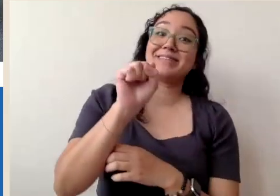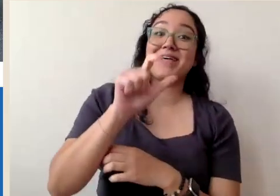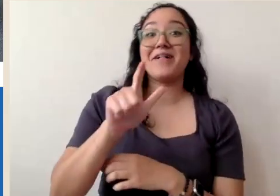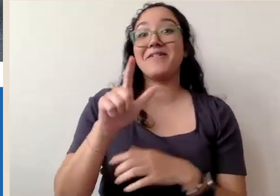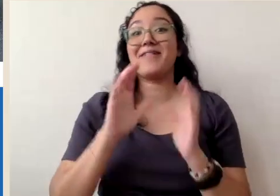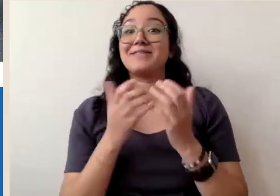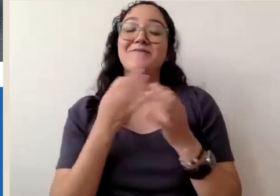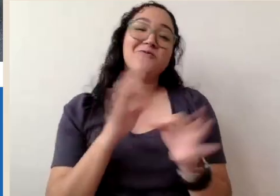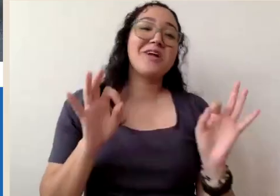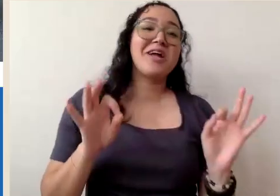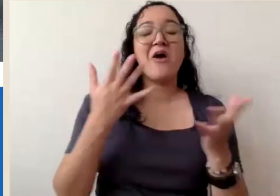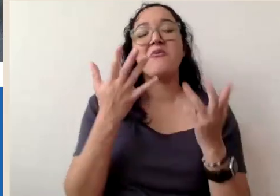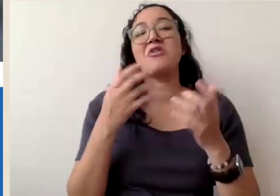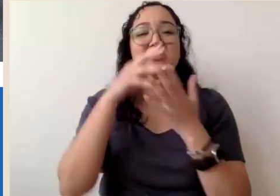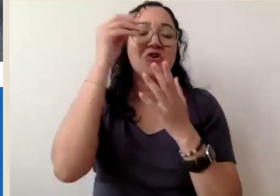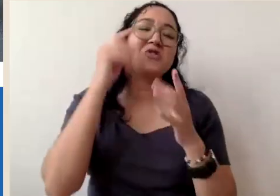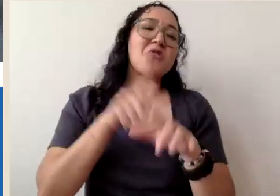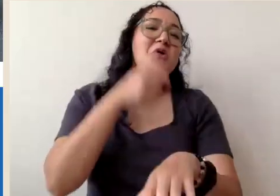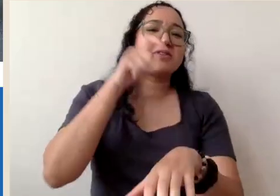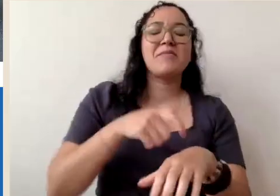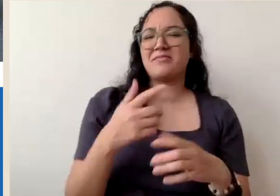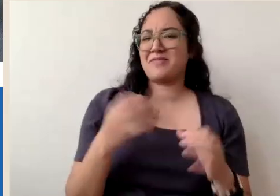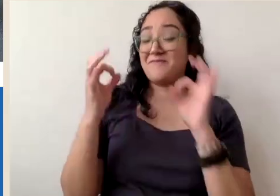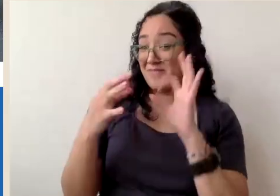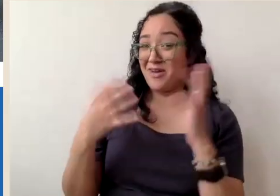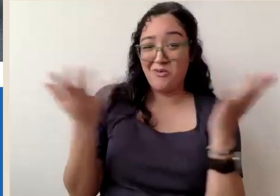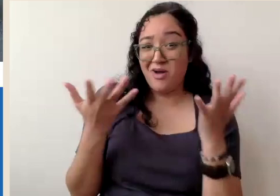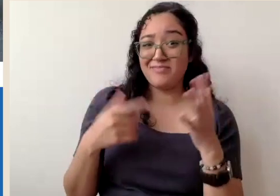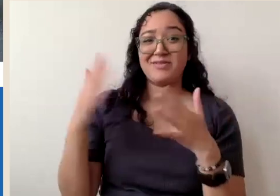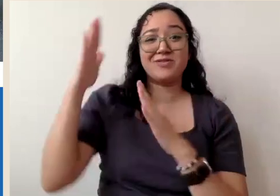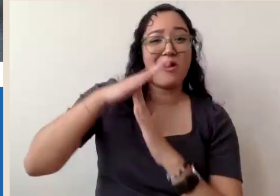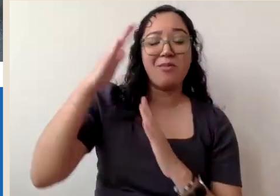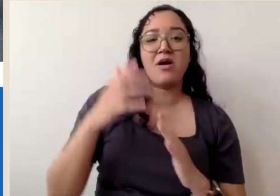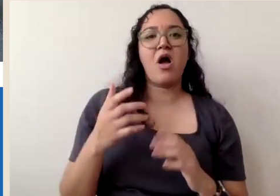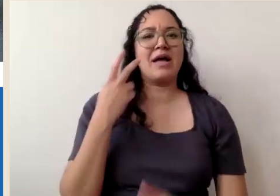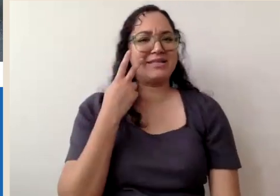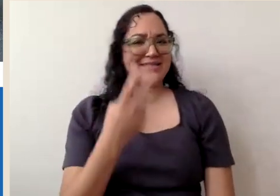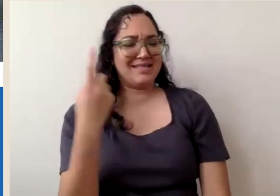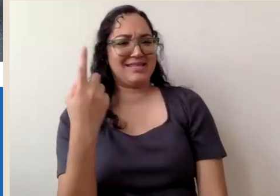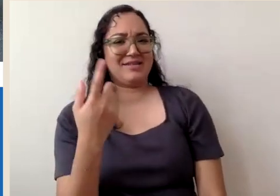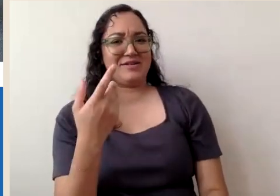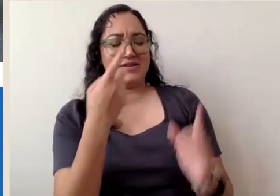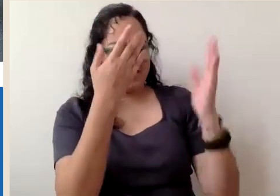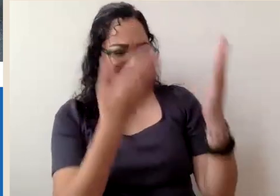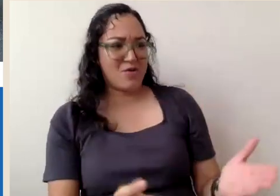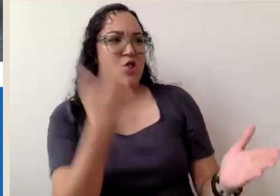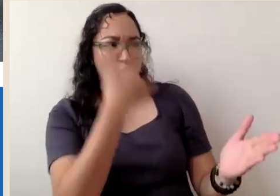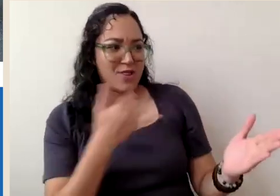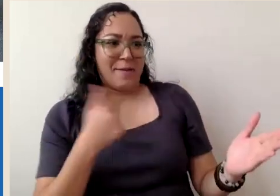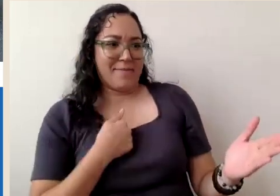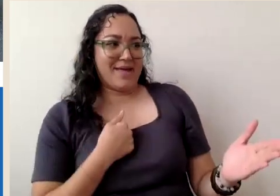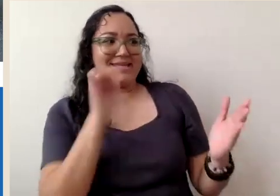learn English. This is something I've wanted to do for a long time. The biggest feedback was that I see someone that looks like me, that comes